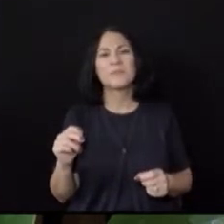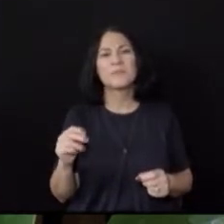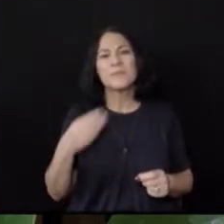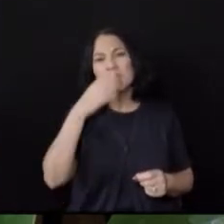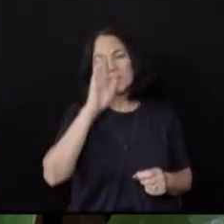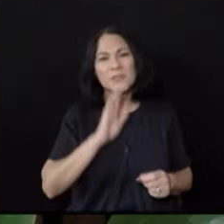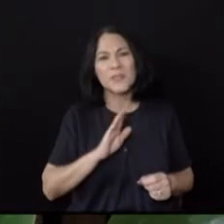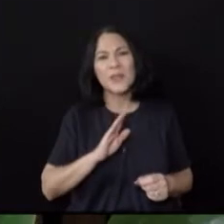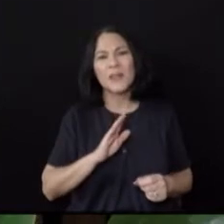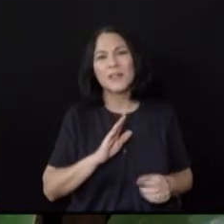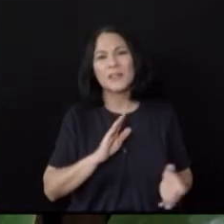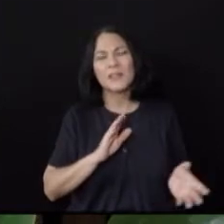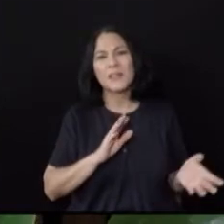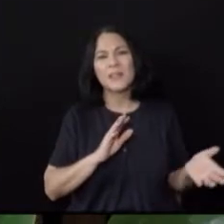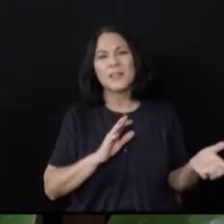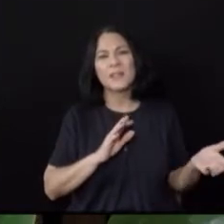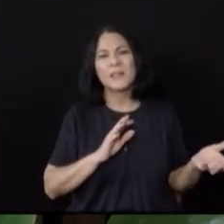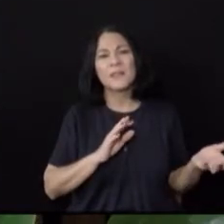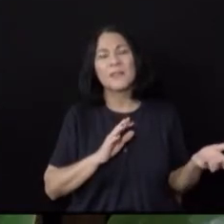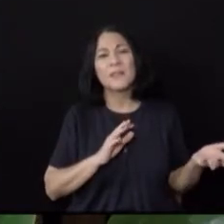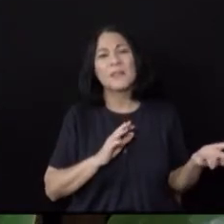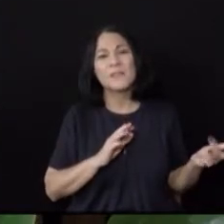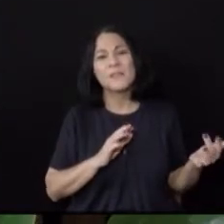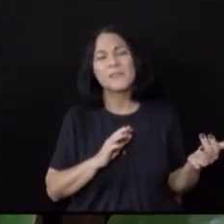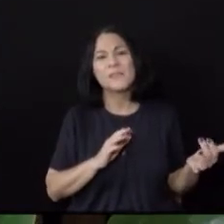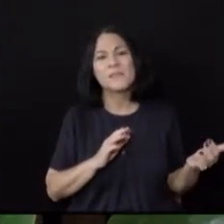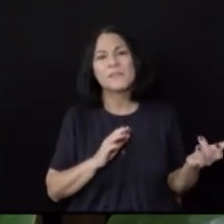God is not